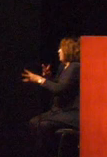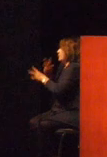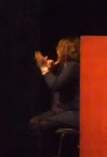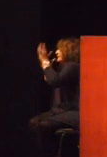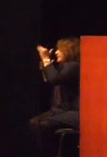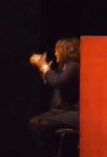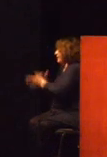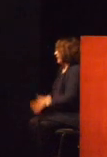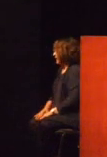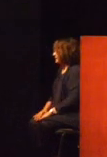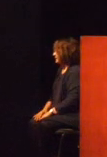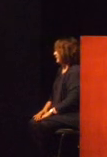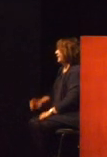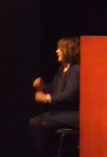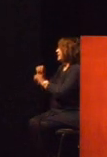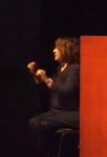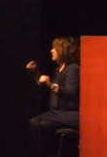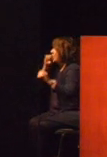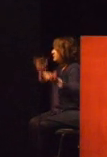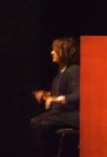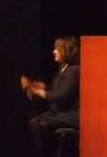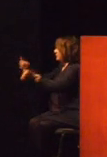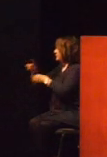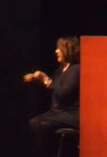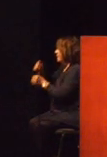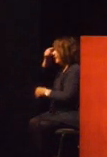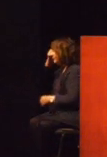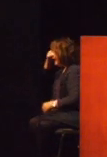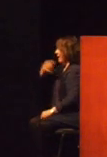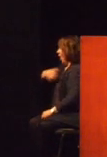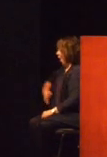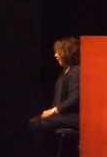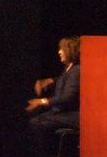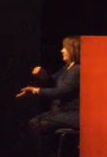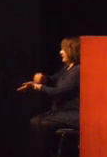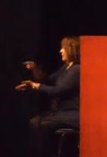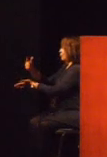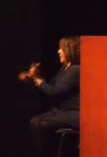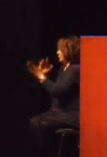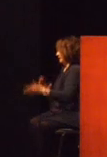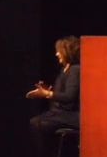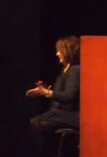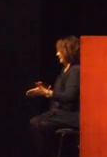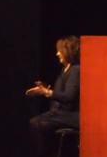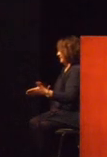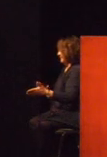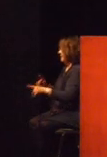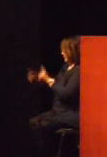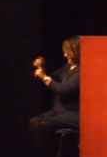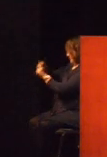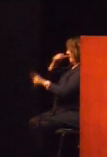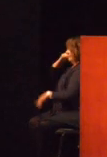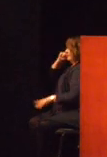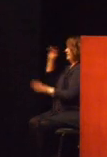no stereotype about black Harvard medical graduates, right? And yet, that's where they went. But a positive racial identity